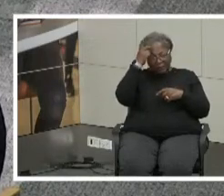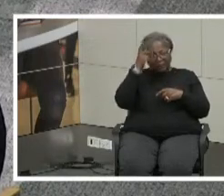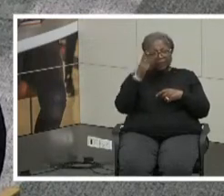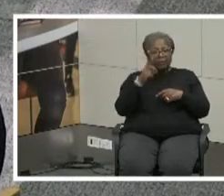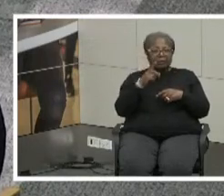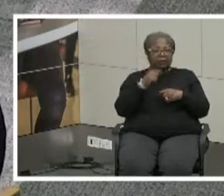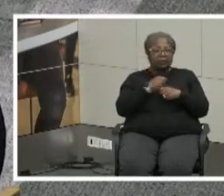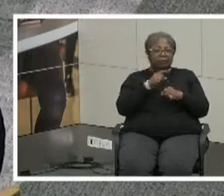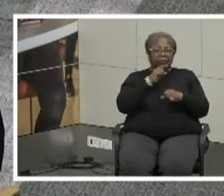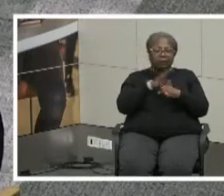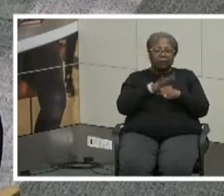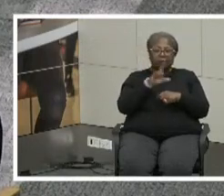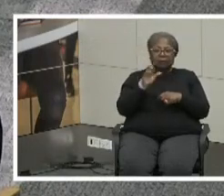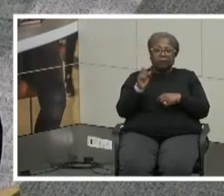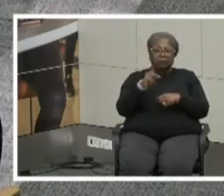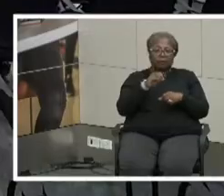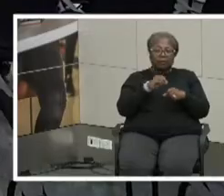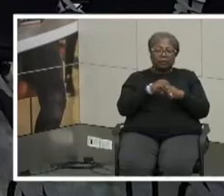made a